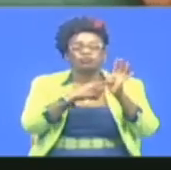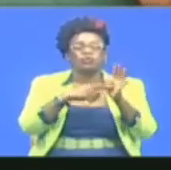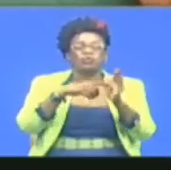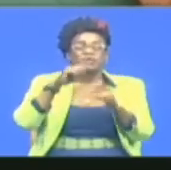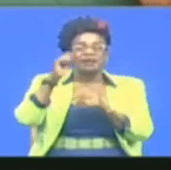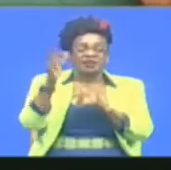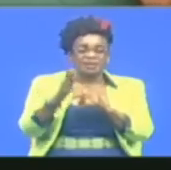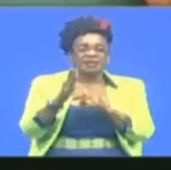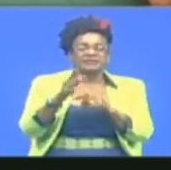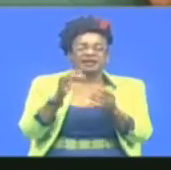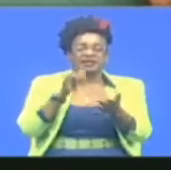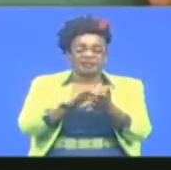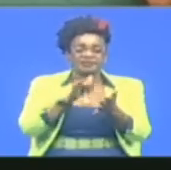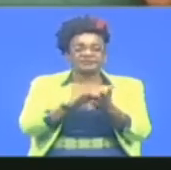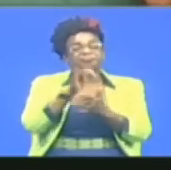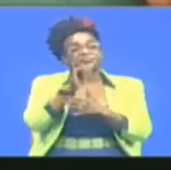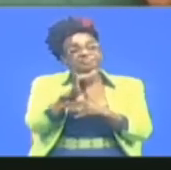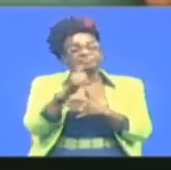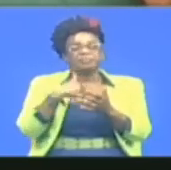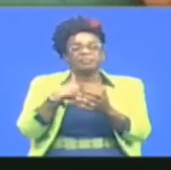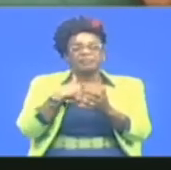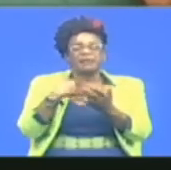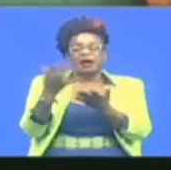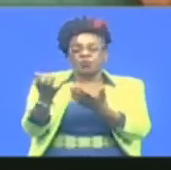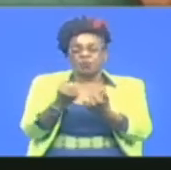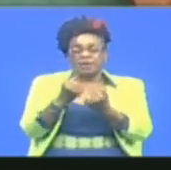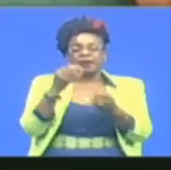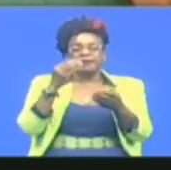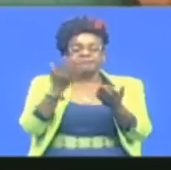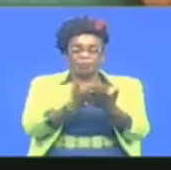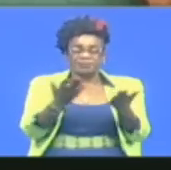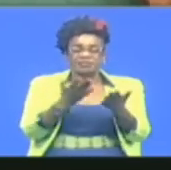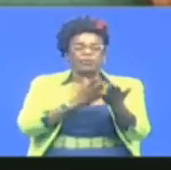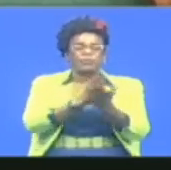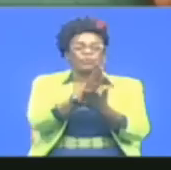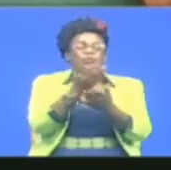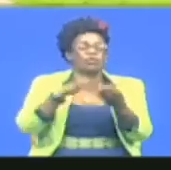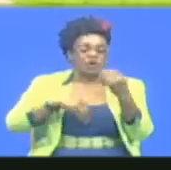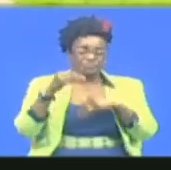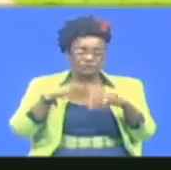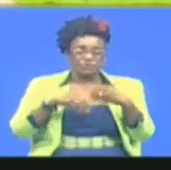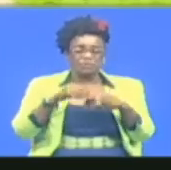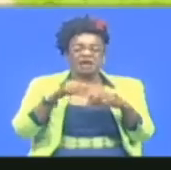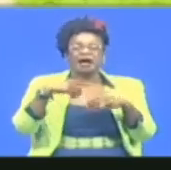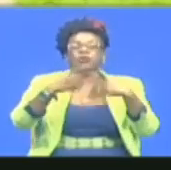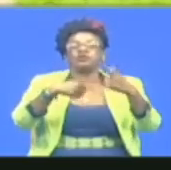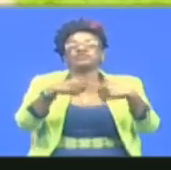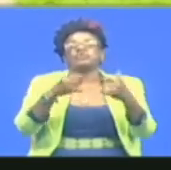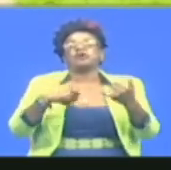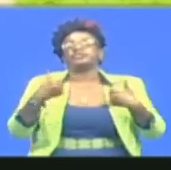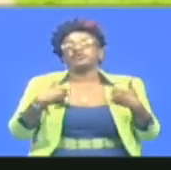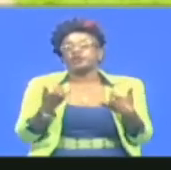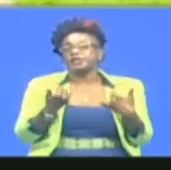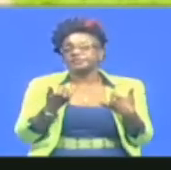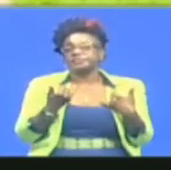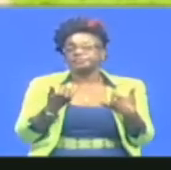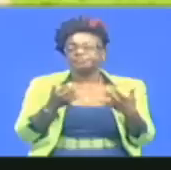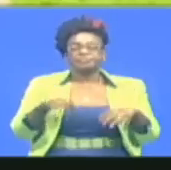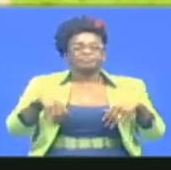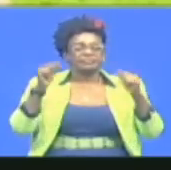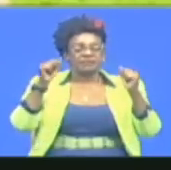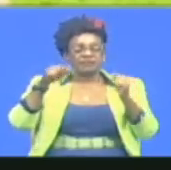is rewarding, because I acquire property through corruption and I continue enjoying that property. Were this not the case, the chairman of the